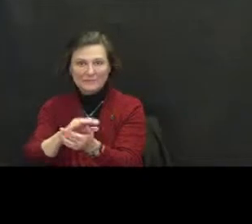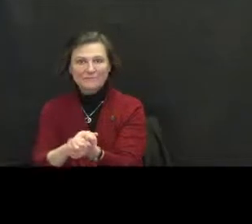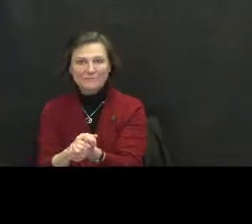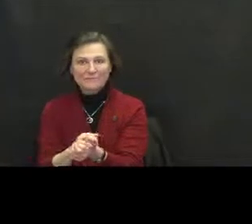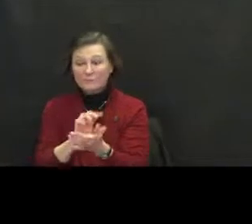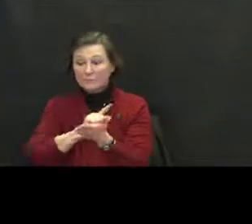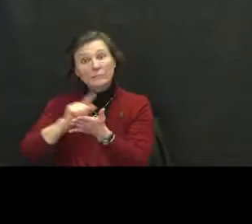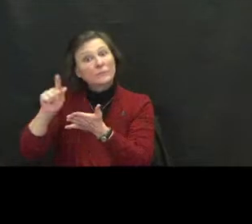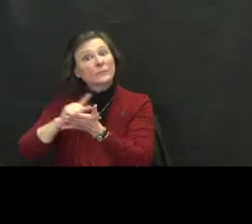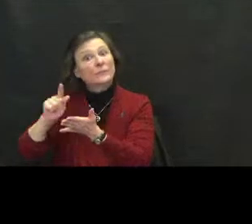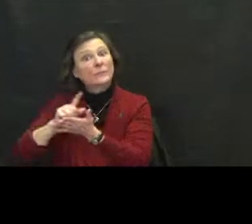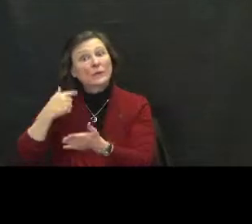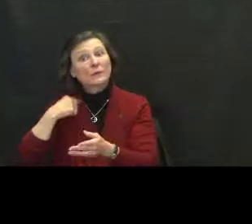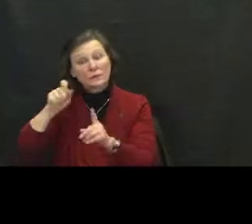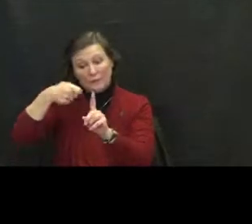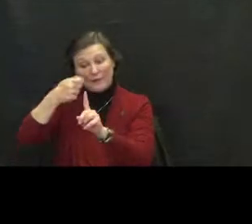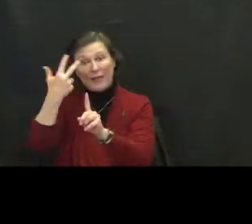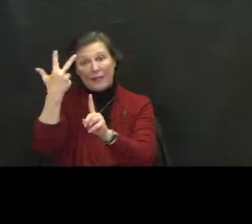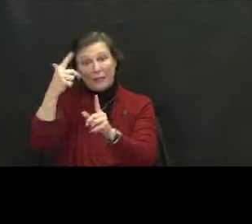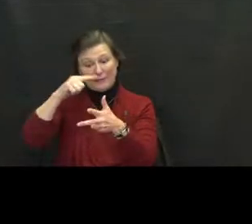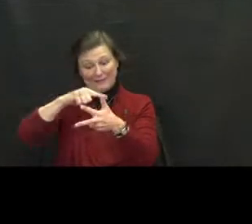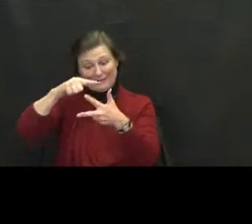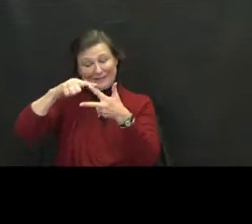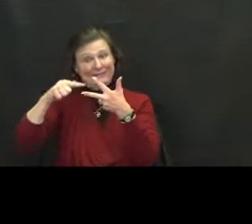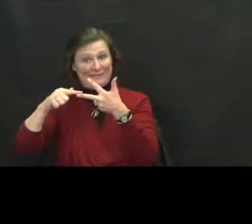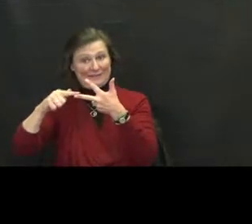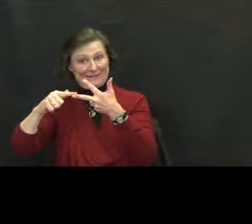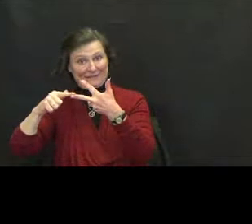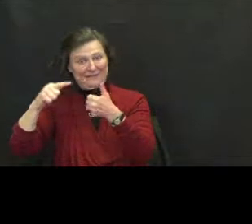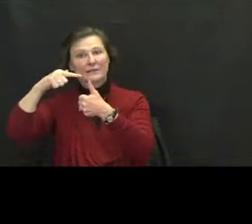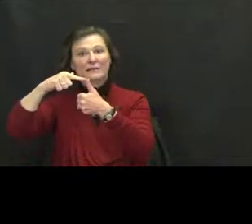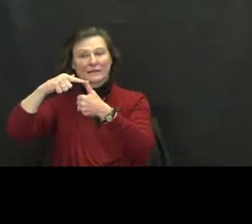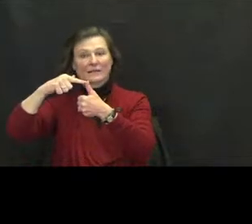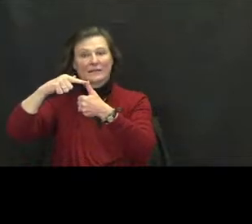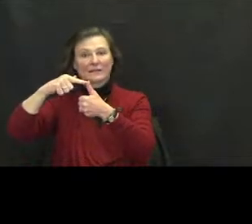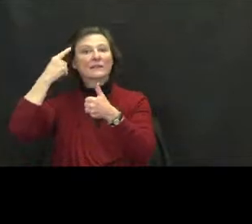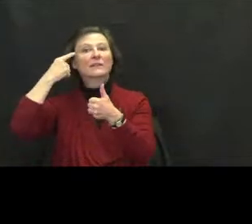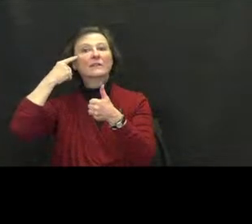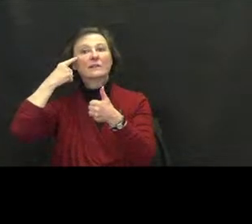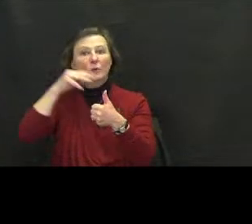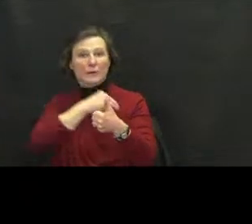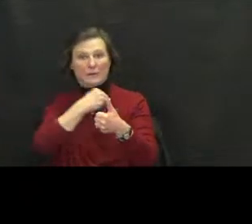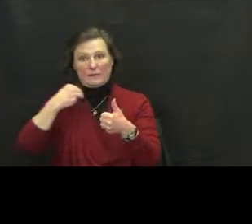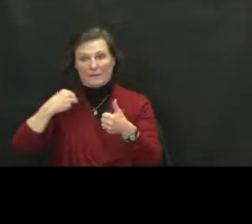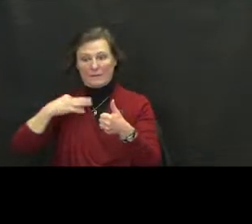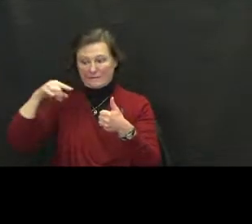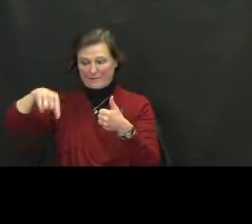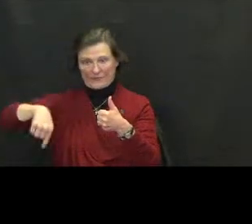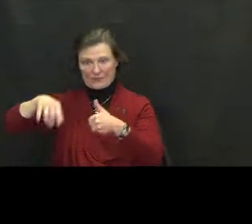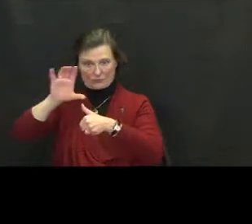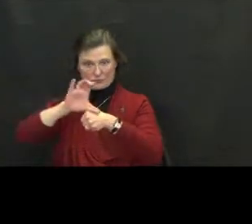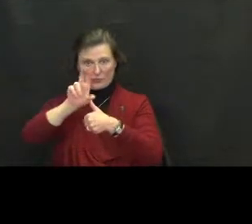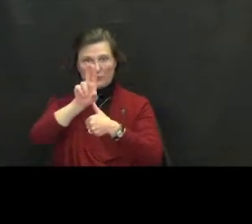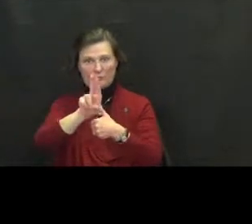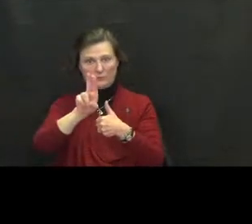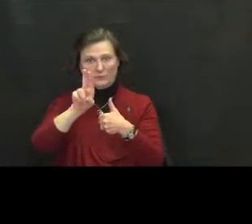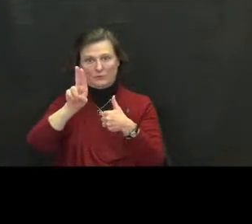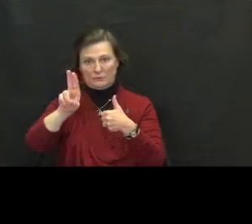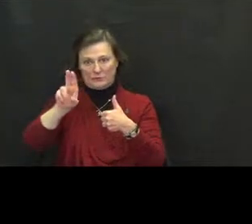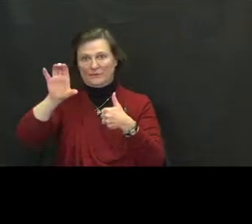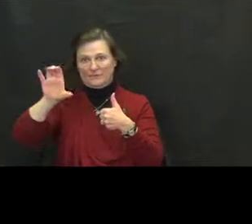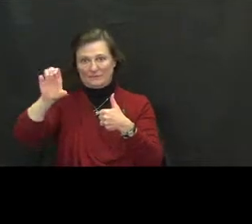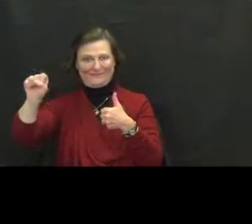Each week, we light 3 chalices. The first is for members of this congregation, the Unitarian